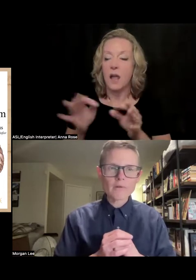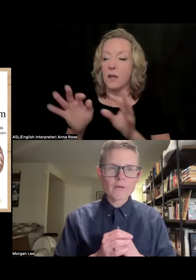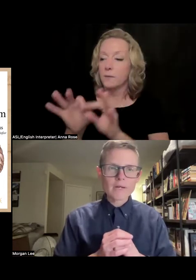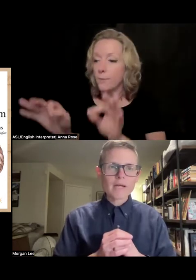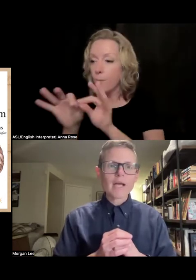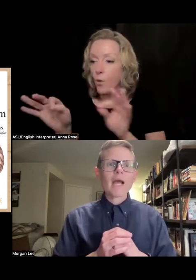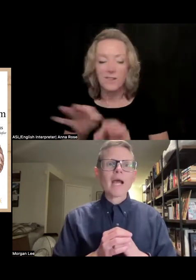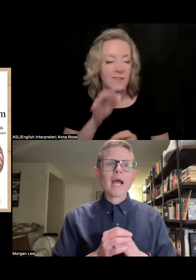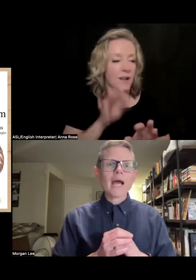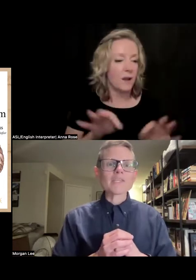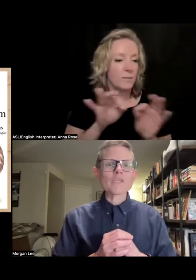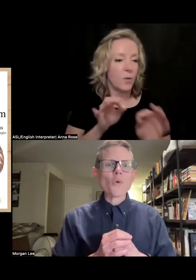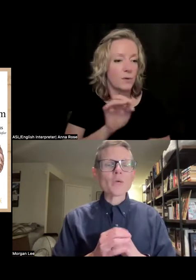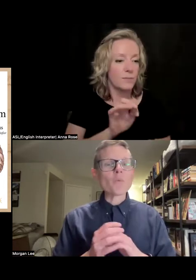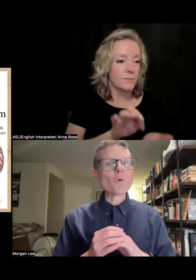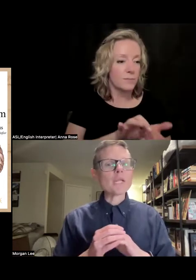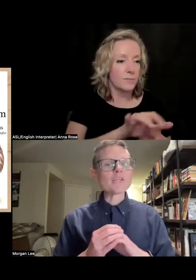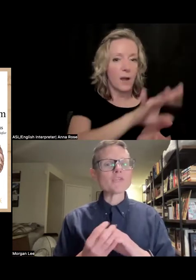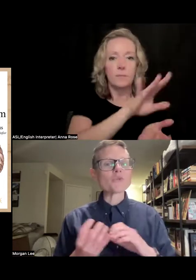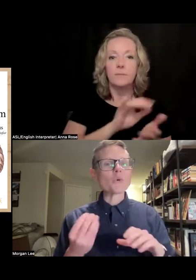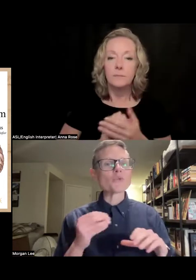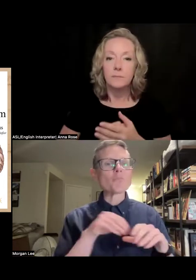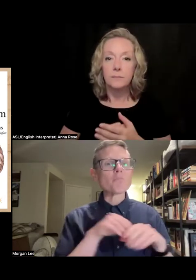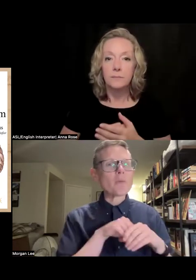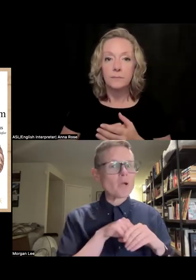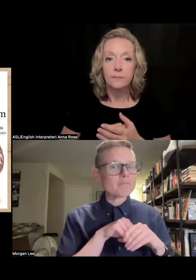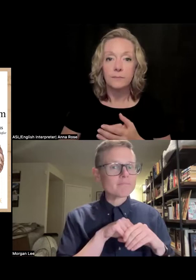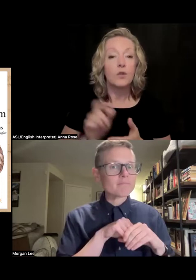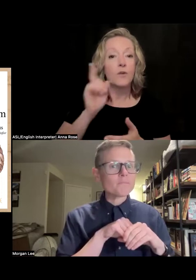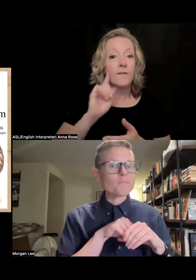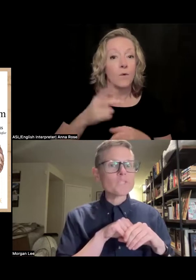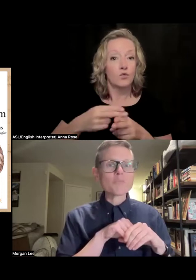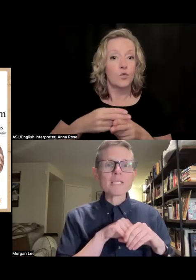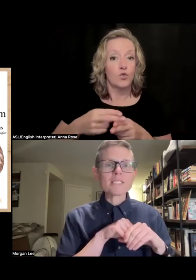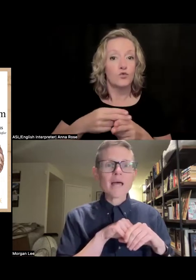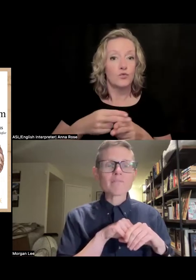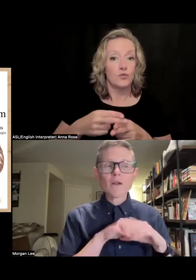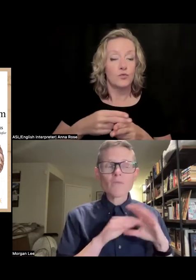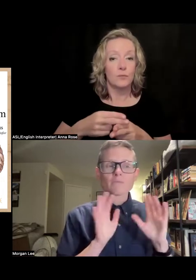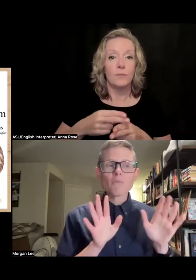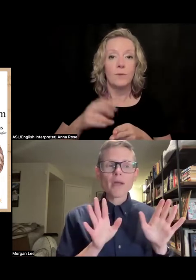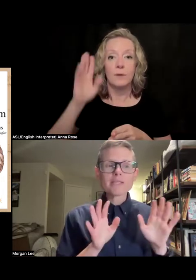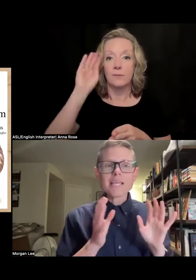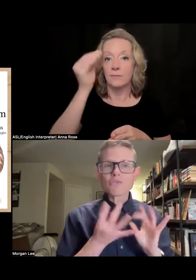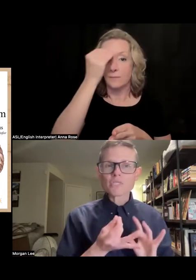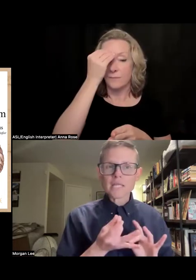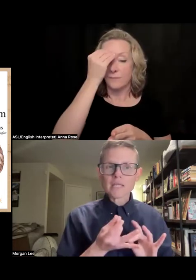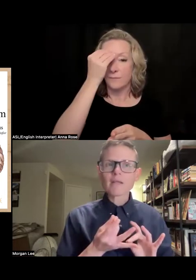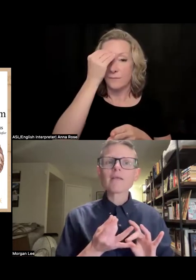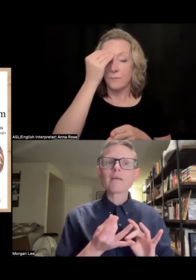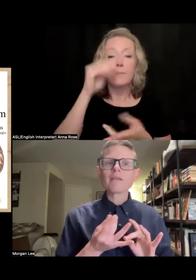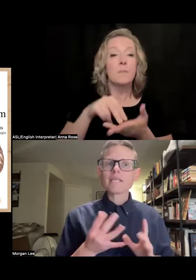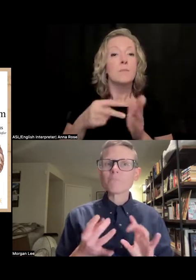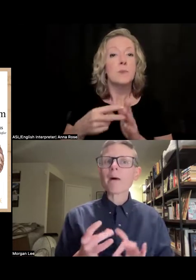here. And so it will put it into your short-term memory, which means that, the brain is